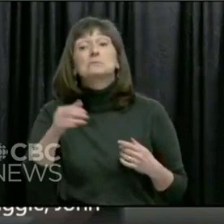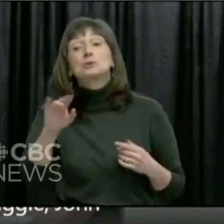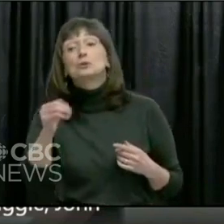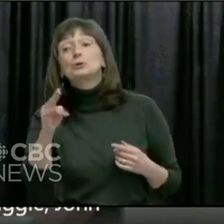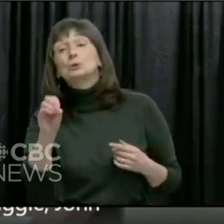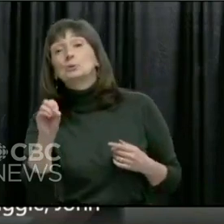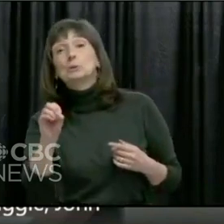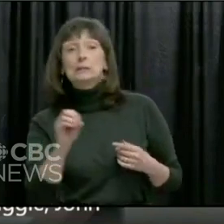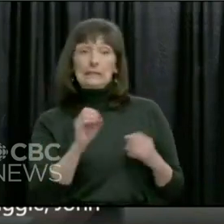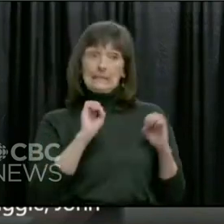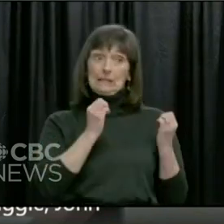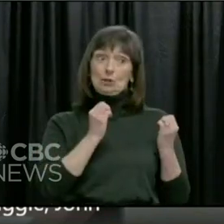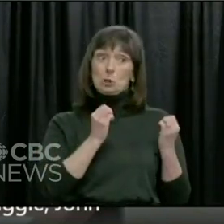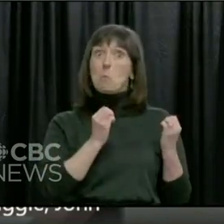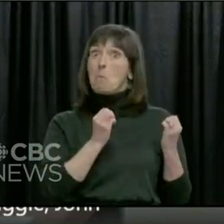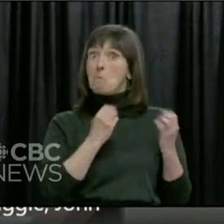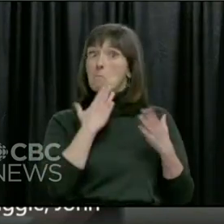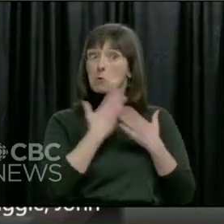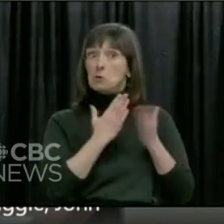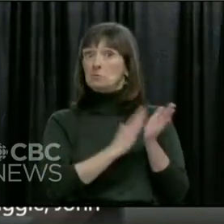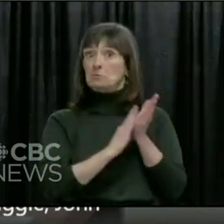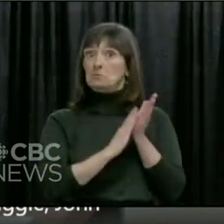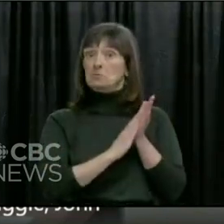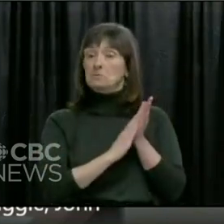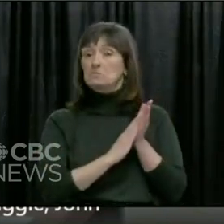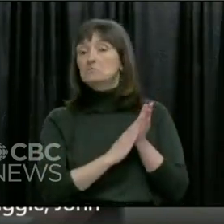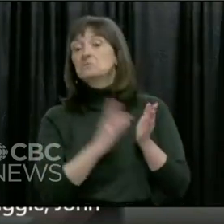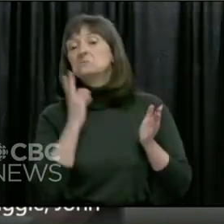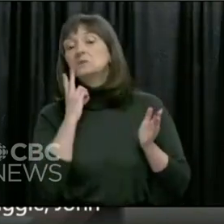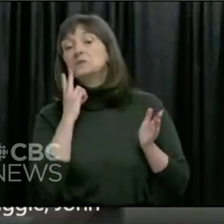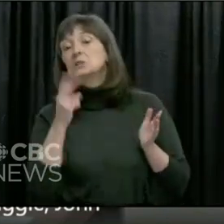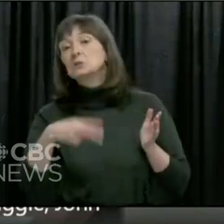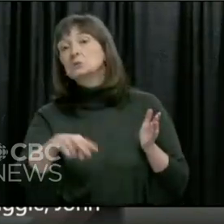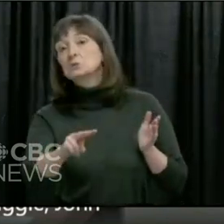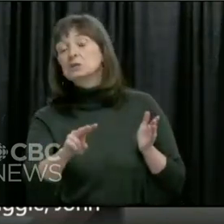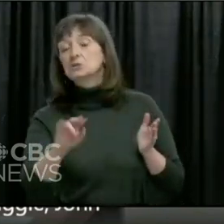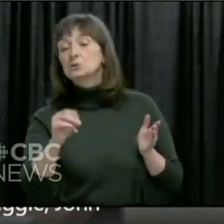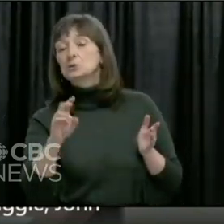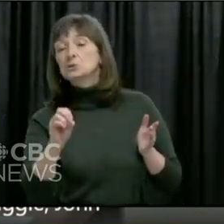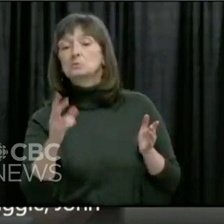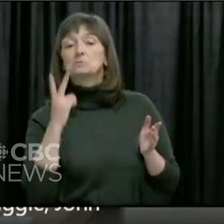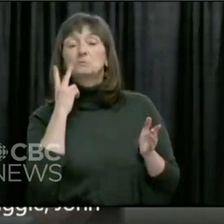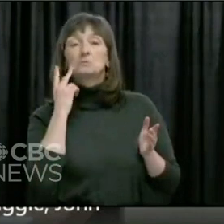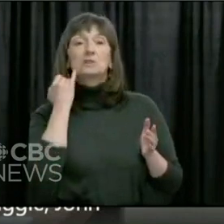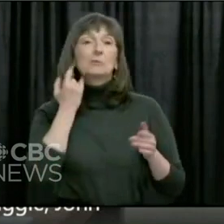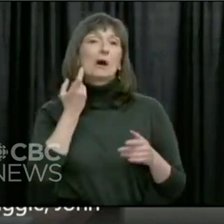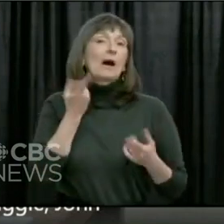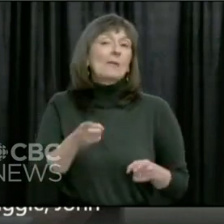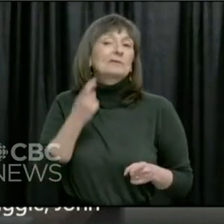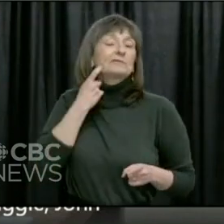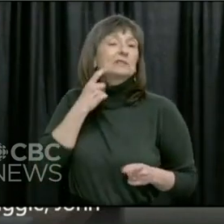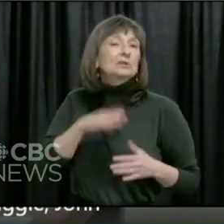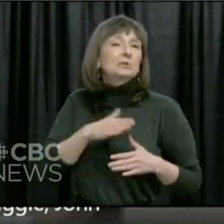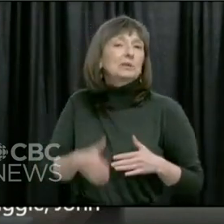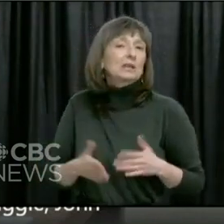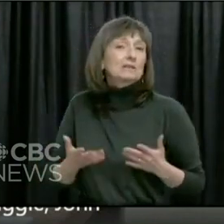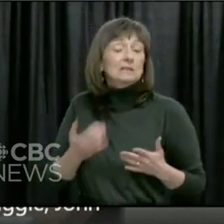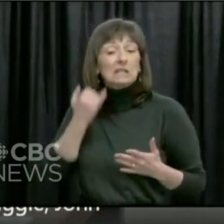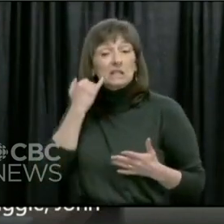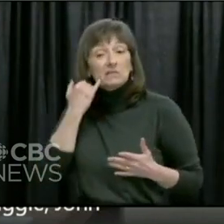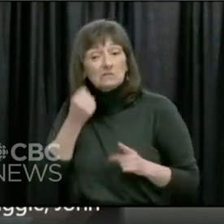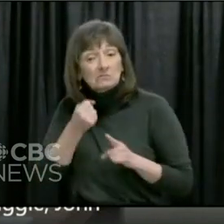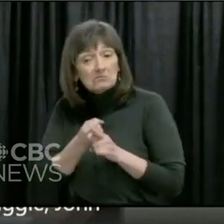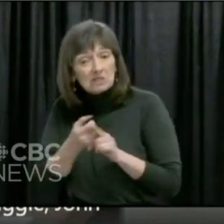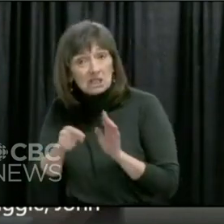with Easter, we have something to be proud of. And if we didn't, we're still in a stage where we are prepared to be able to